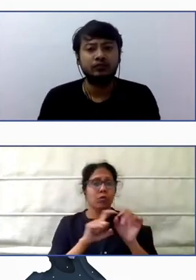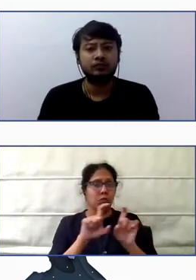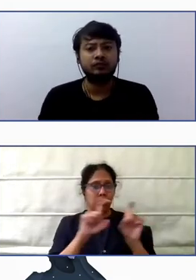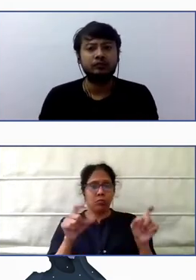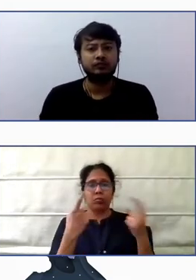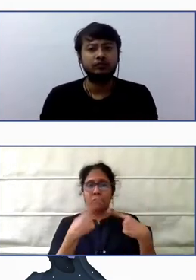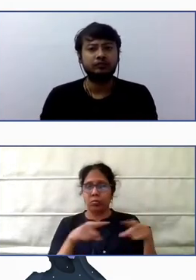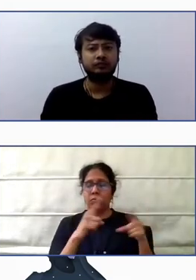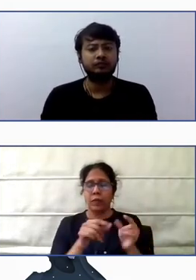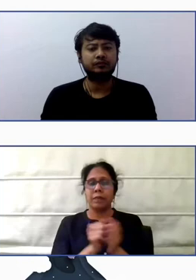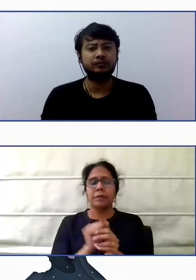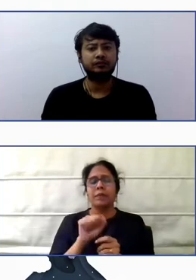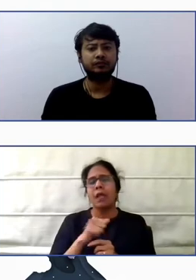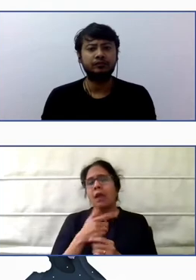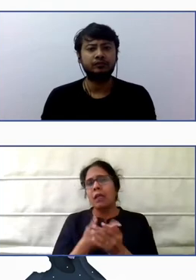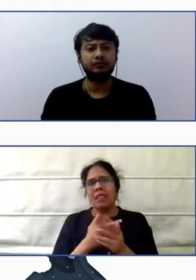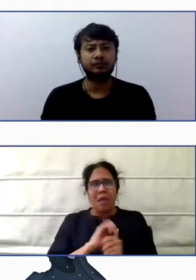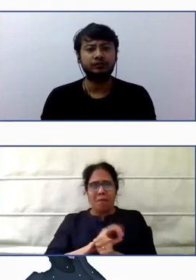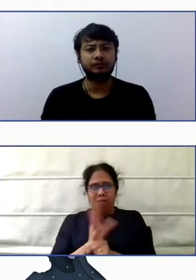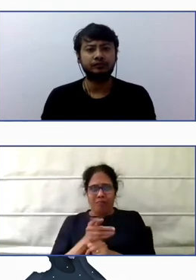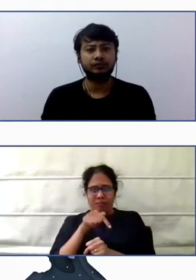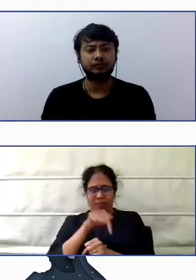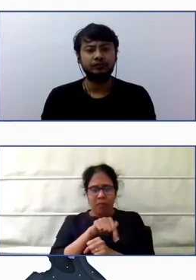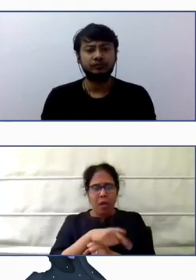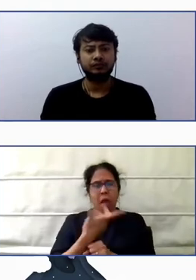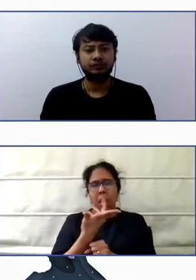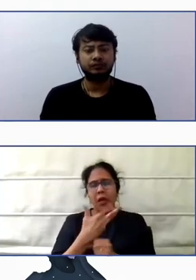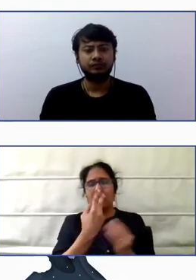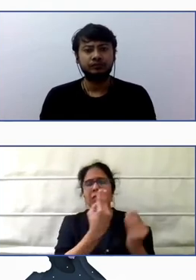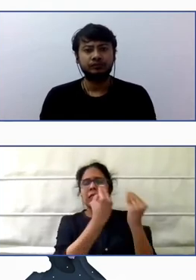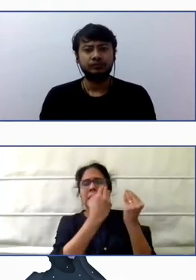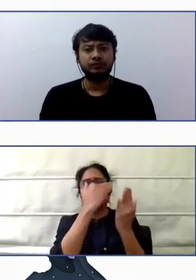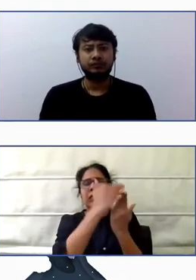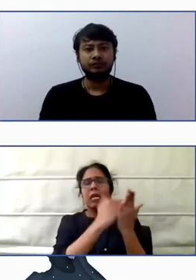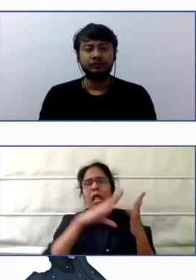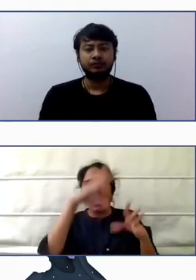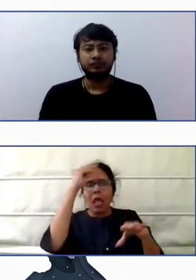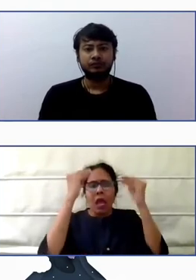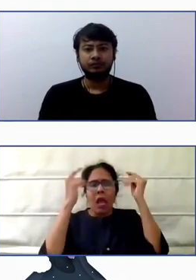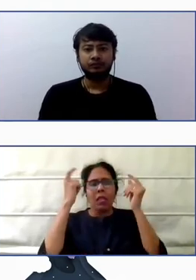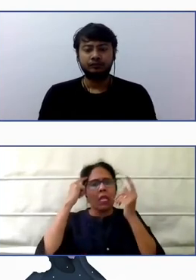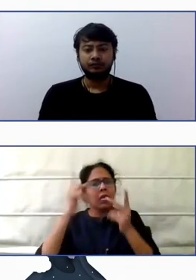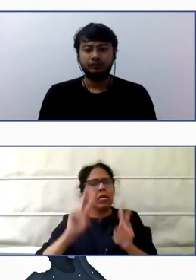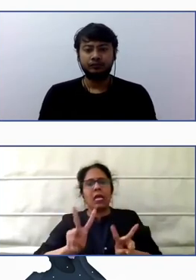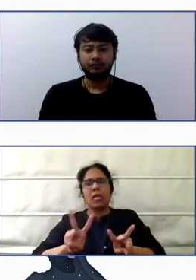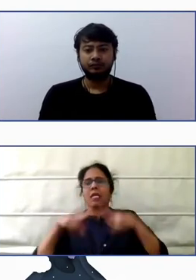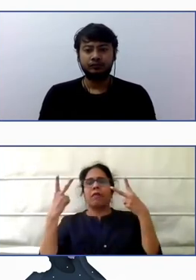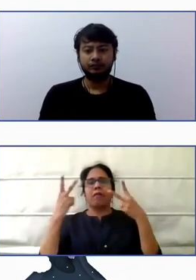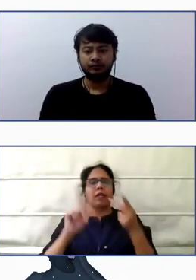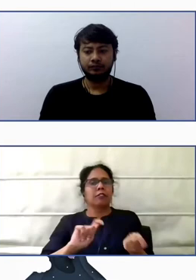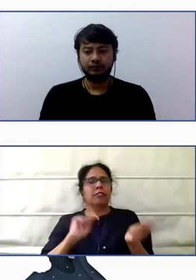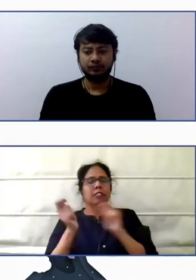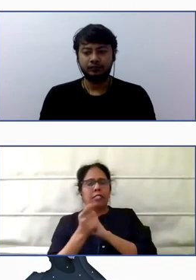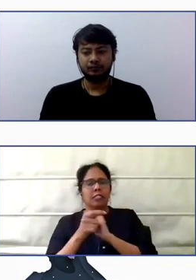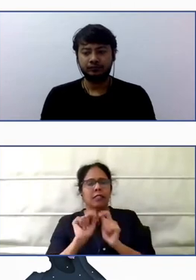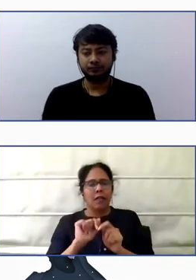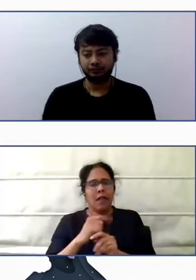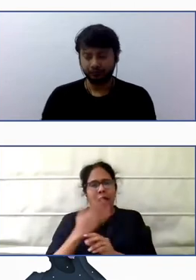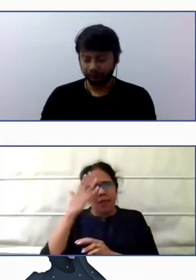I would say pandemic has taught us to think in different way. Especially, I remember